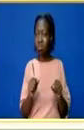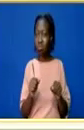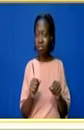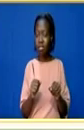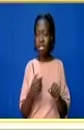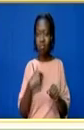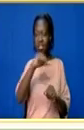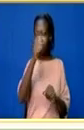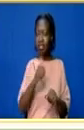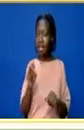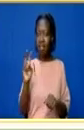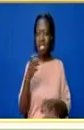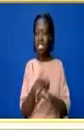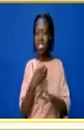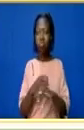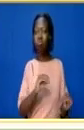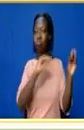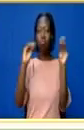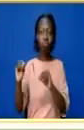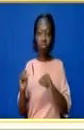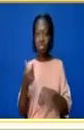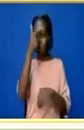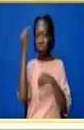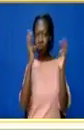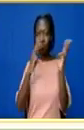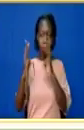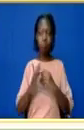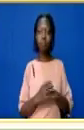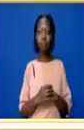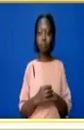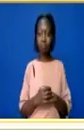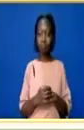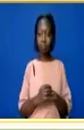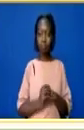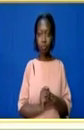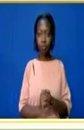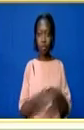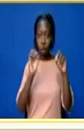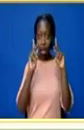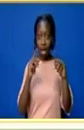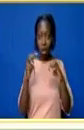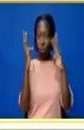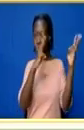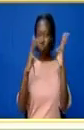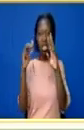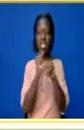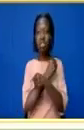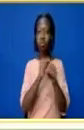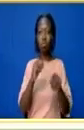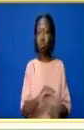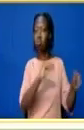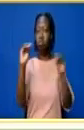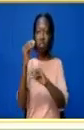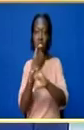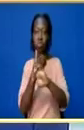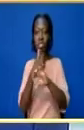seen a stone flying with the wind. So wind cannot carry the stones. The stones are heavier. The